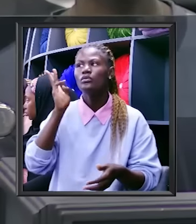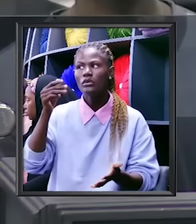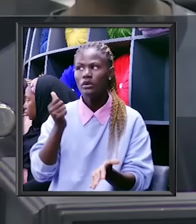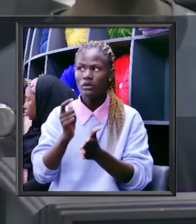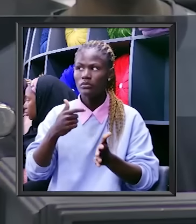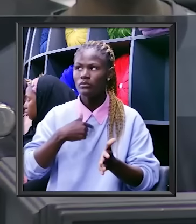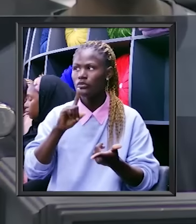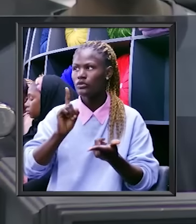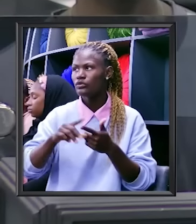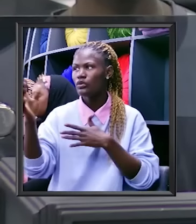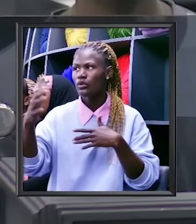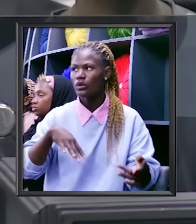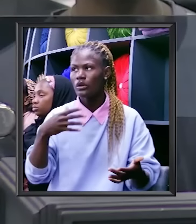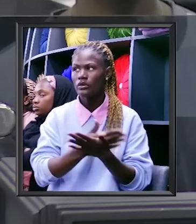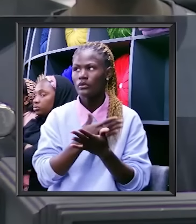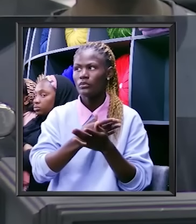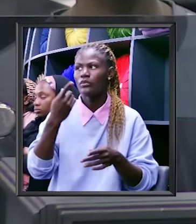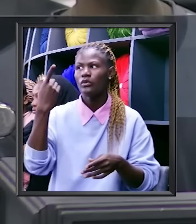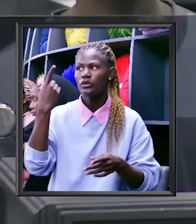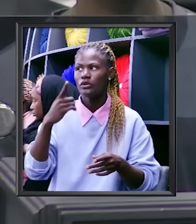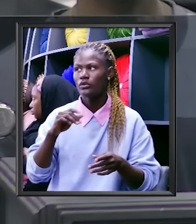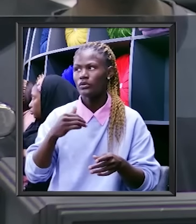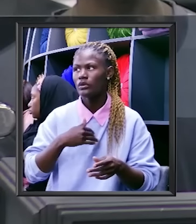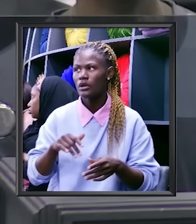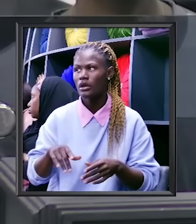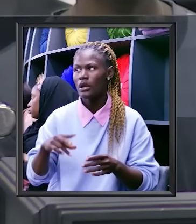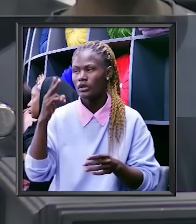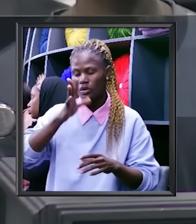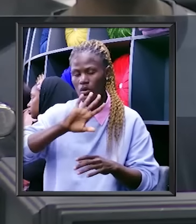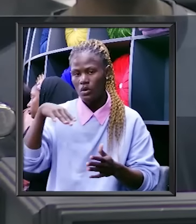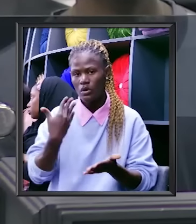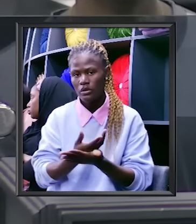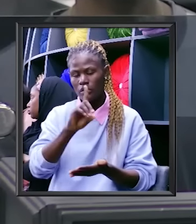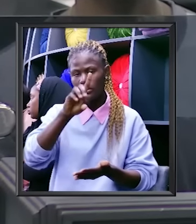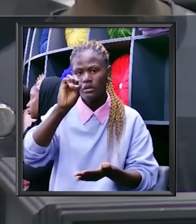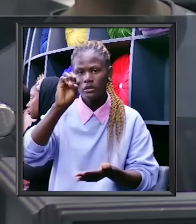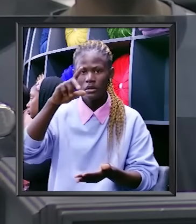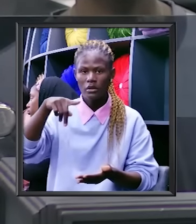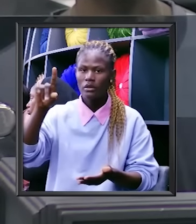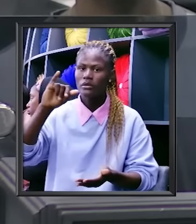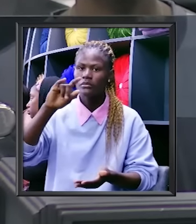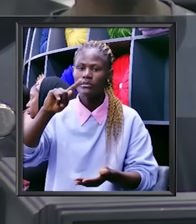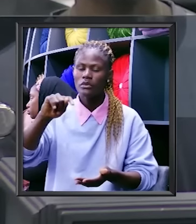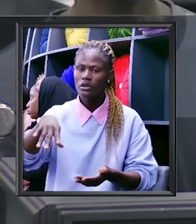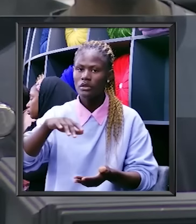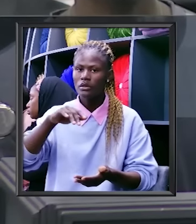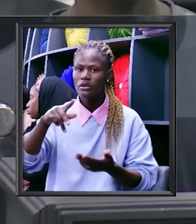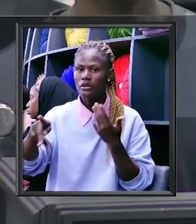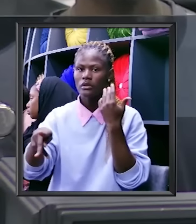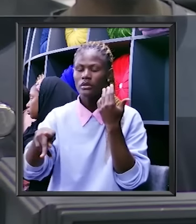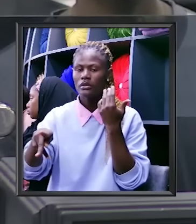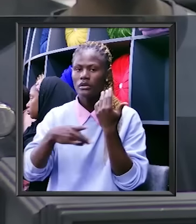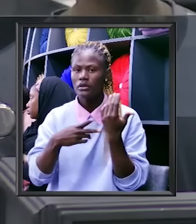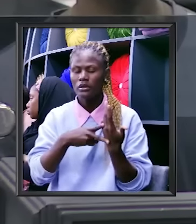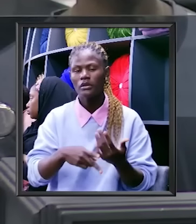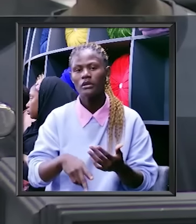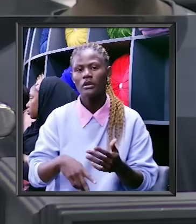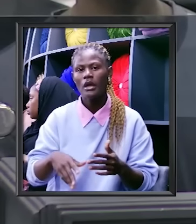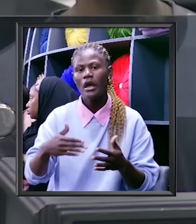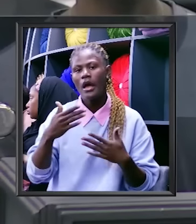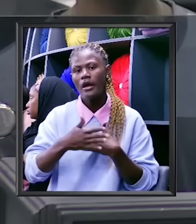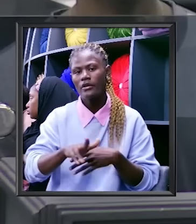recover my money for me. I showed him all the debit alert. He said, they are very, very sorry. After 3 weeks, they then wrote